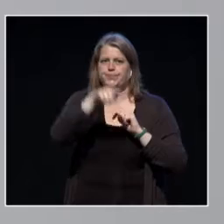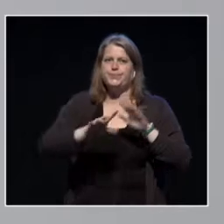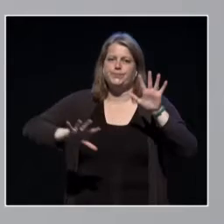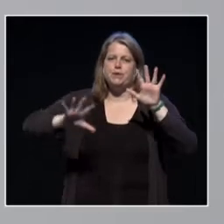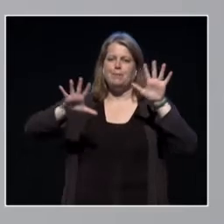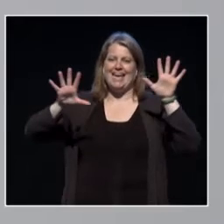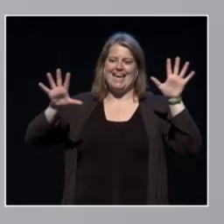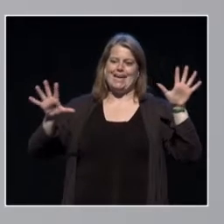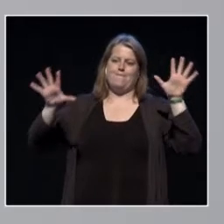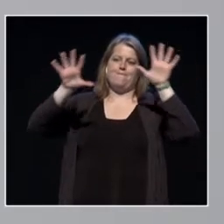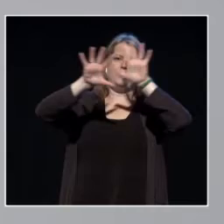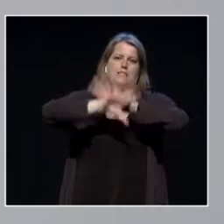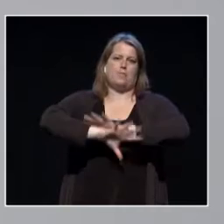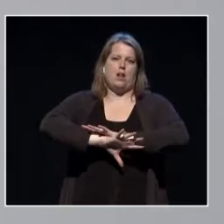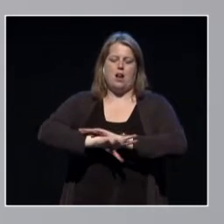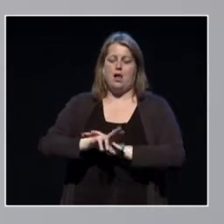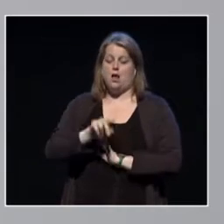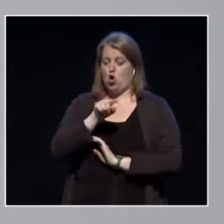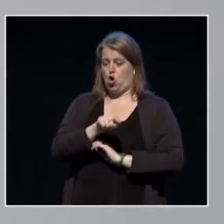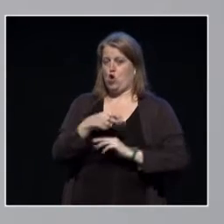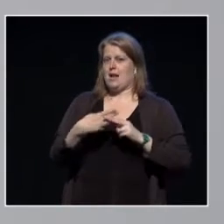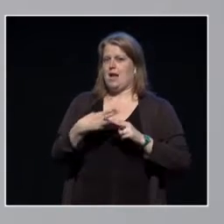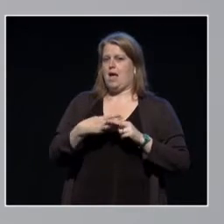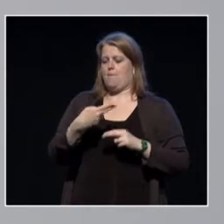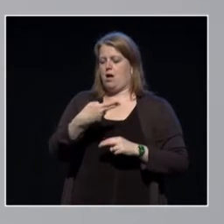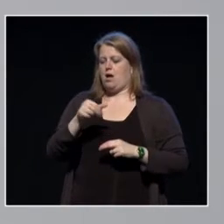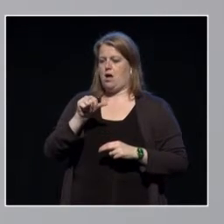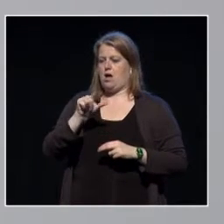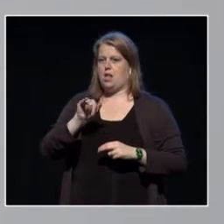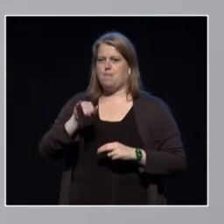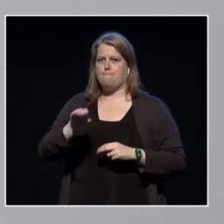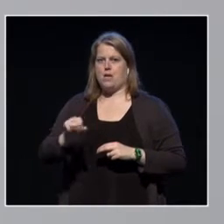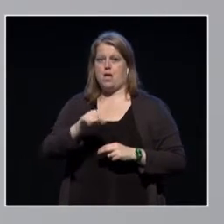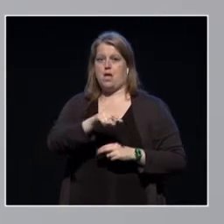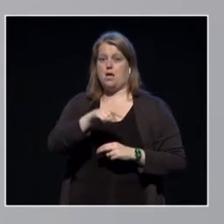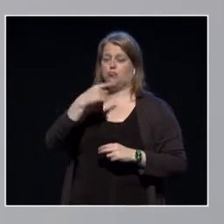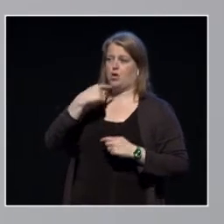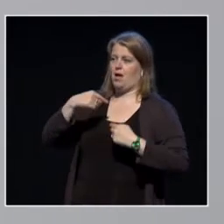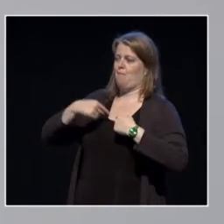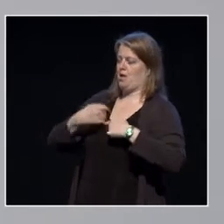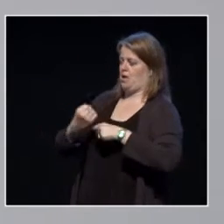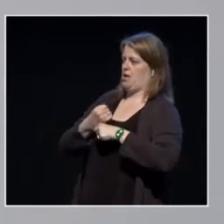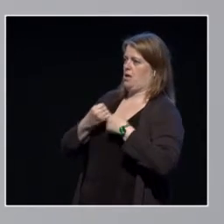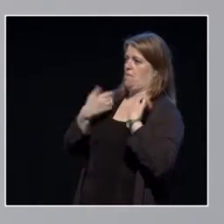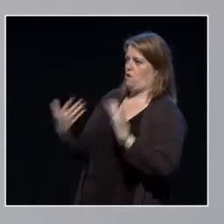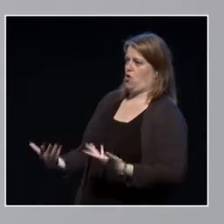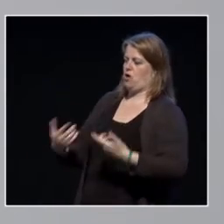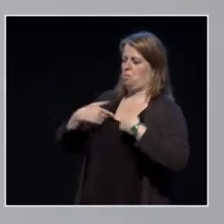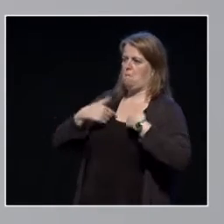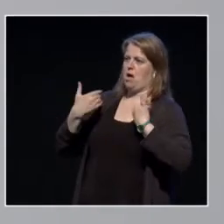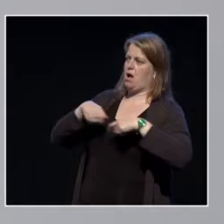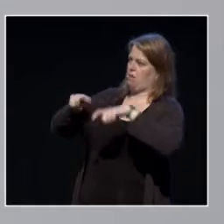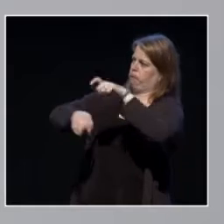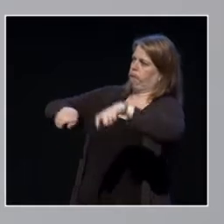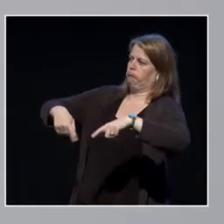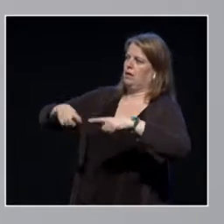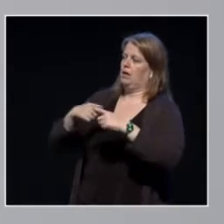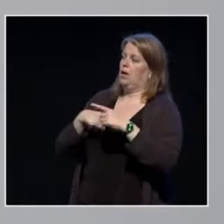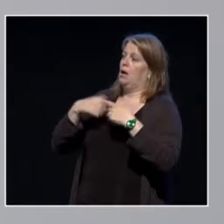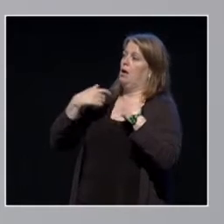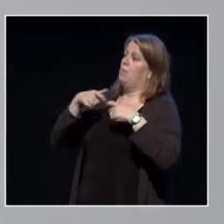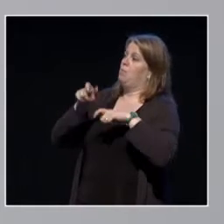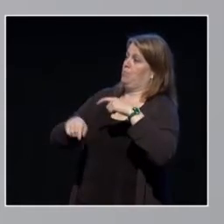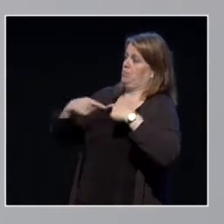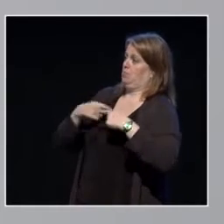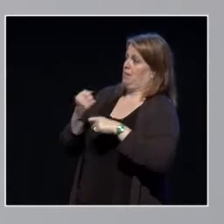Her name is Halima, and she said that I'm too invisible to my employers, to the clients, to the world at large. No